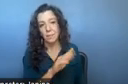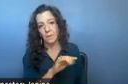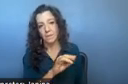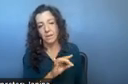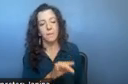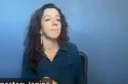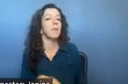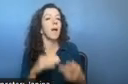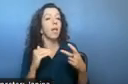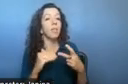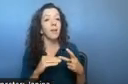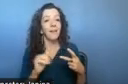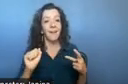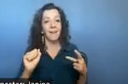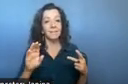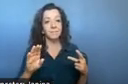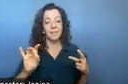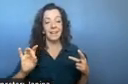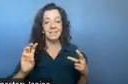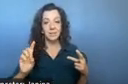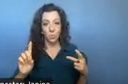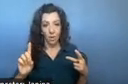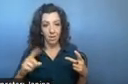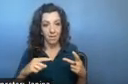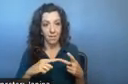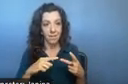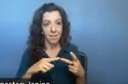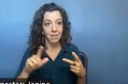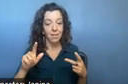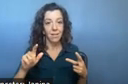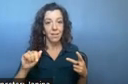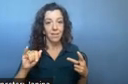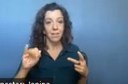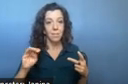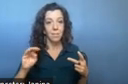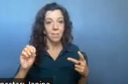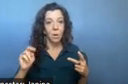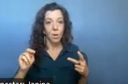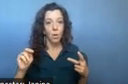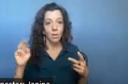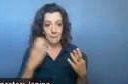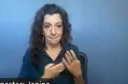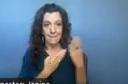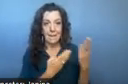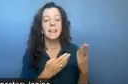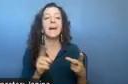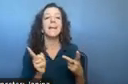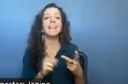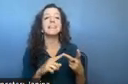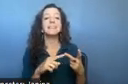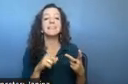example is uh sb 861 so this is a limon limon bill uh this would um